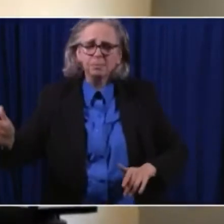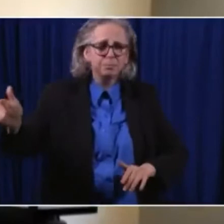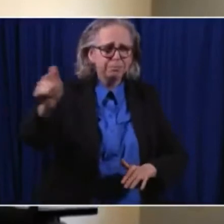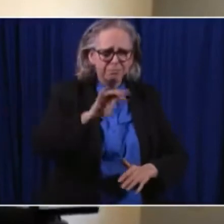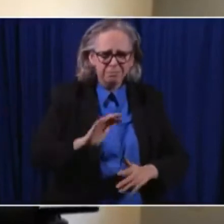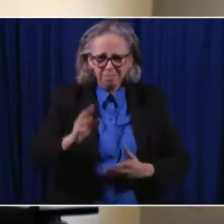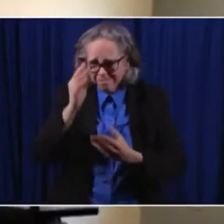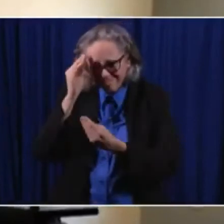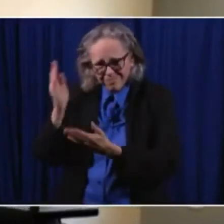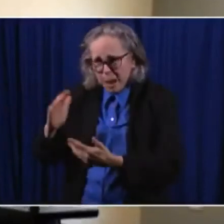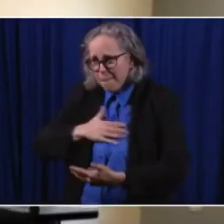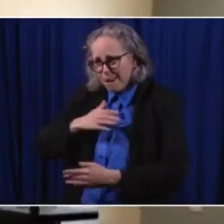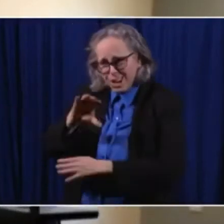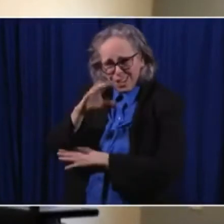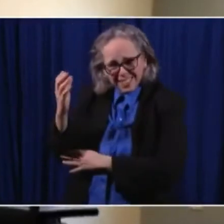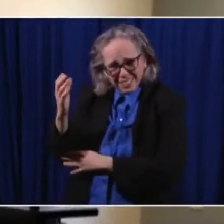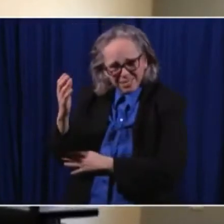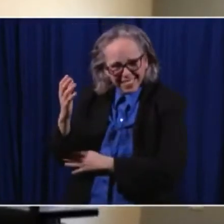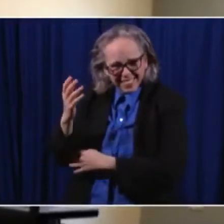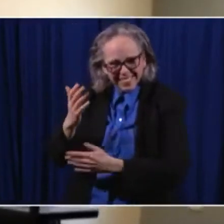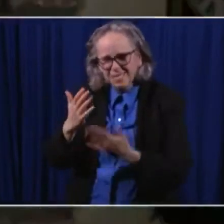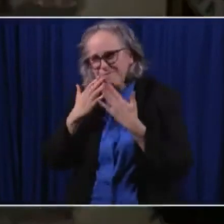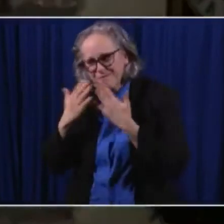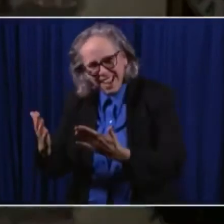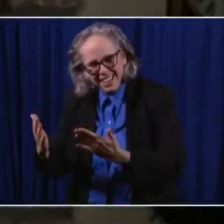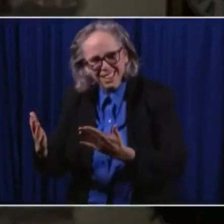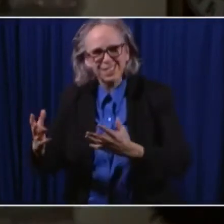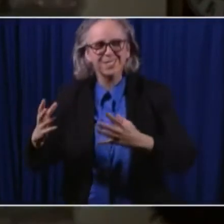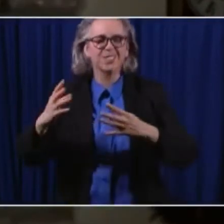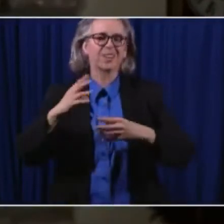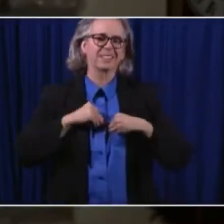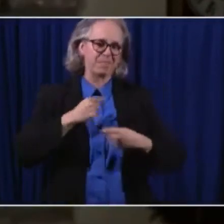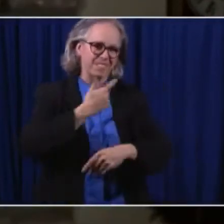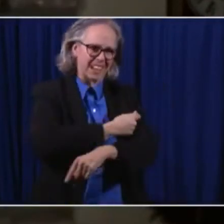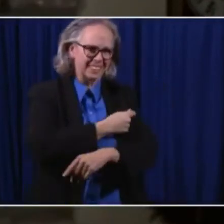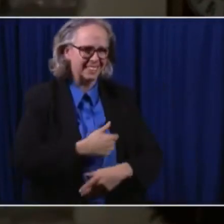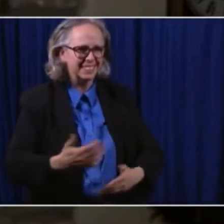it. All right, Merry Christmas. Thank you. Thank you very much.